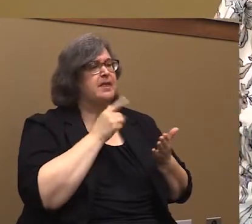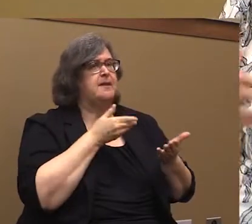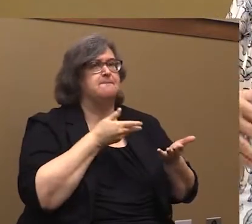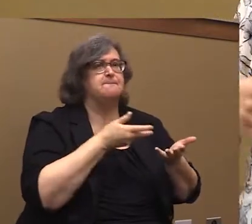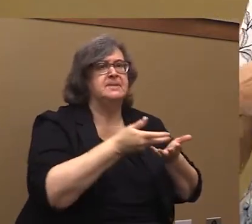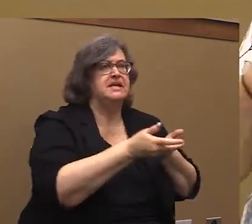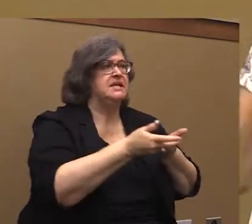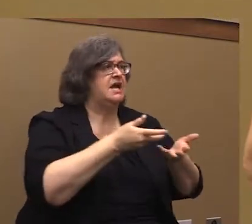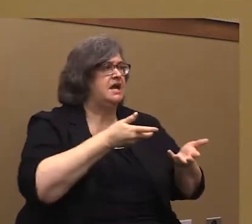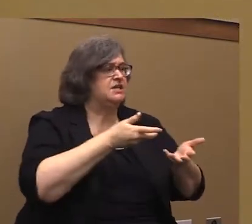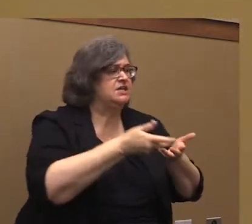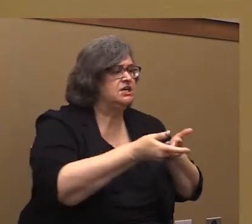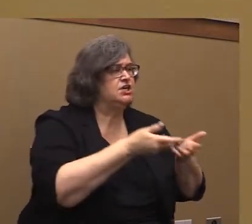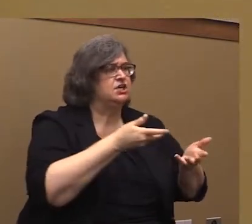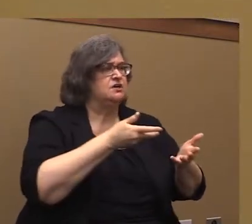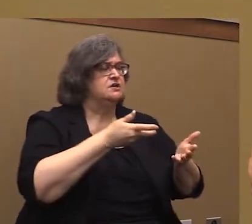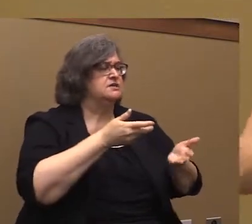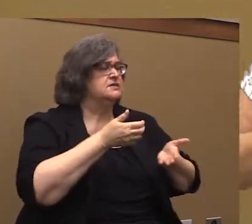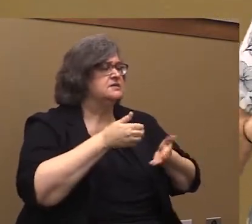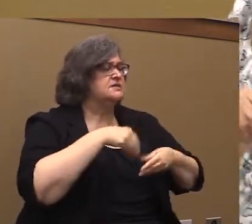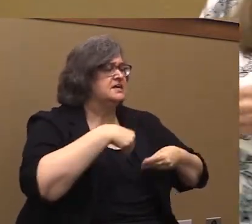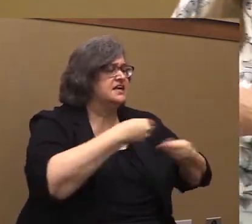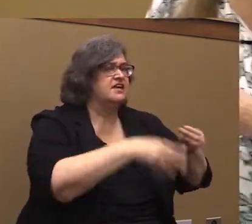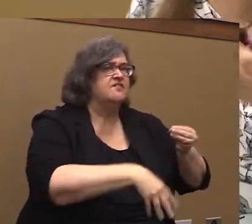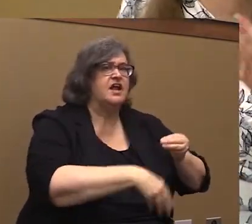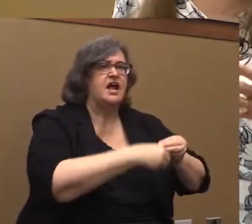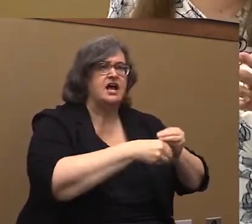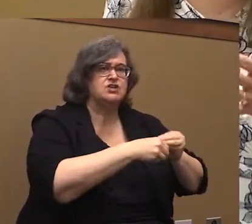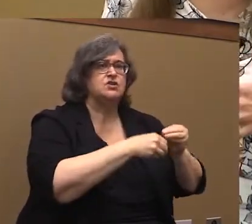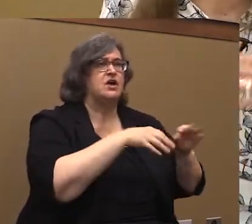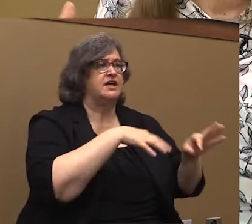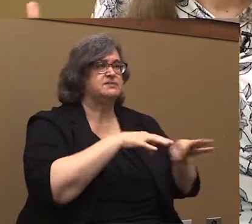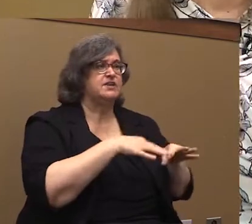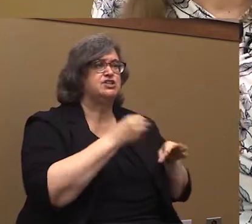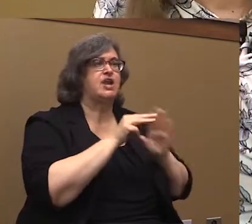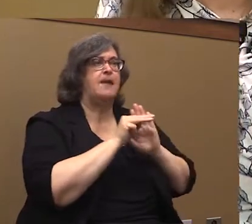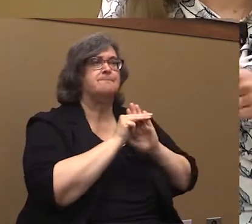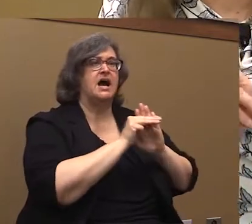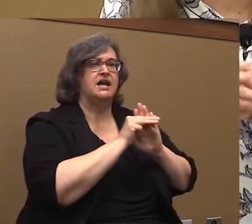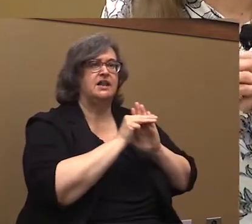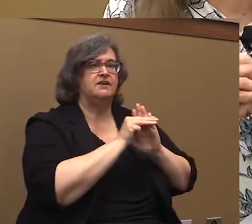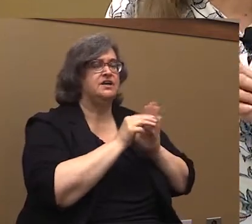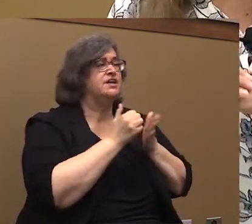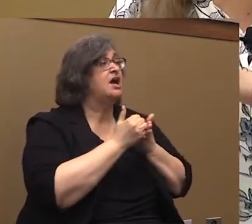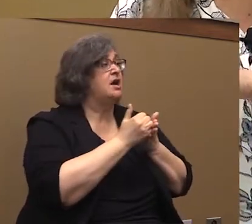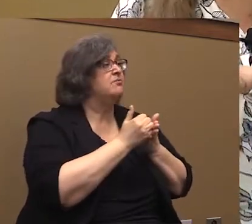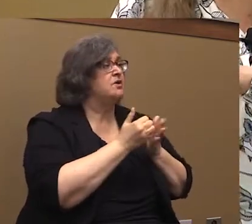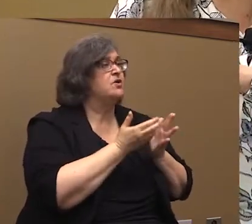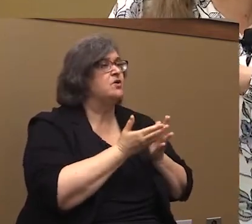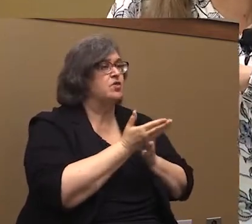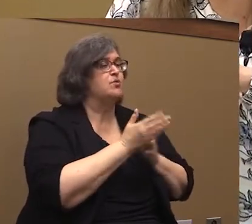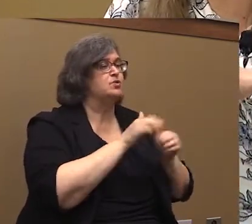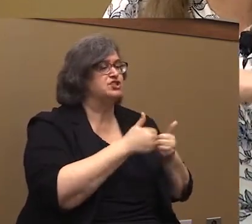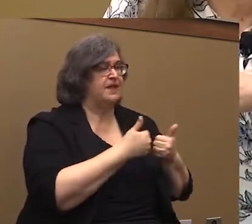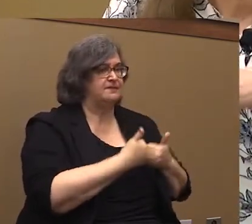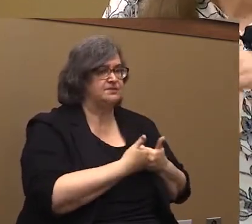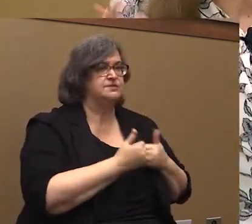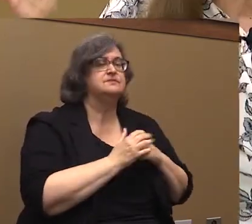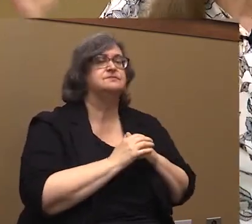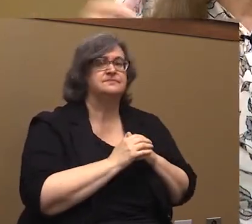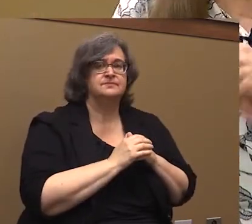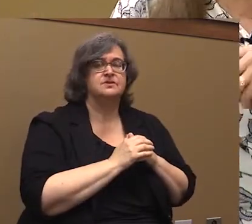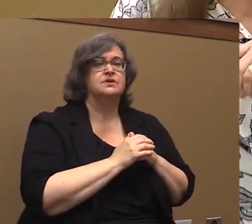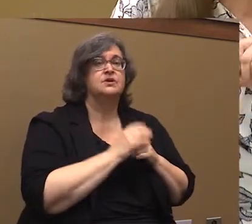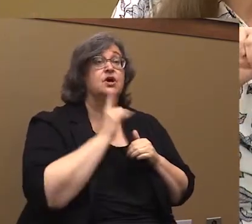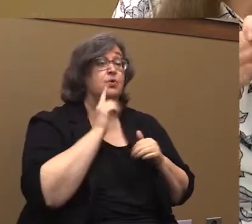and mediate, to give extra explanation and modeling to help them through those challenging tasks.